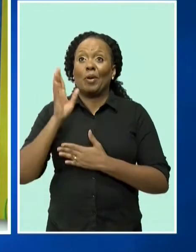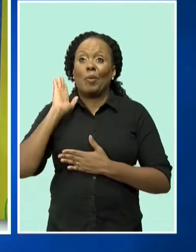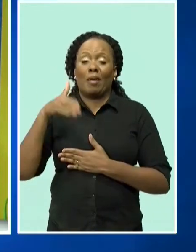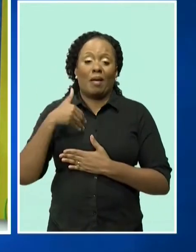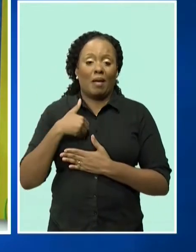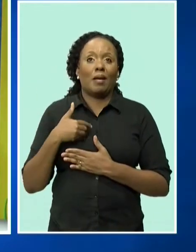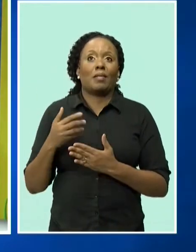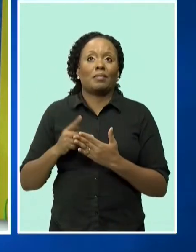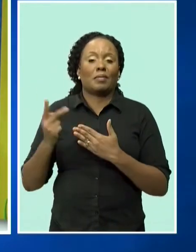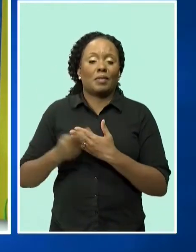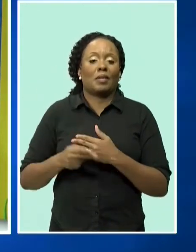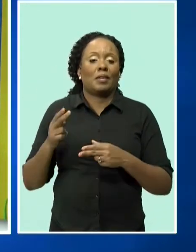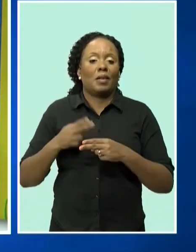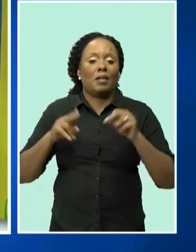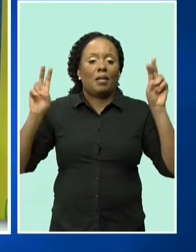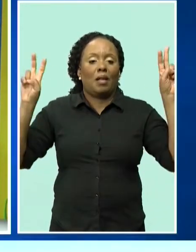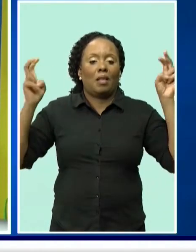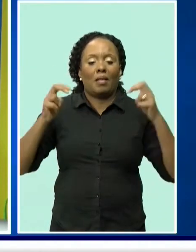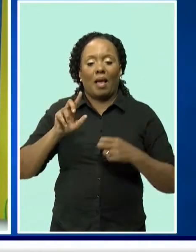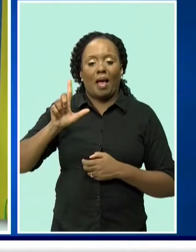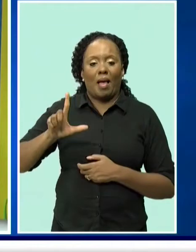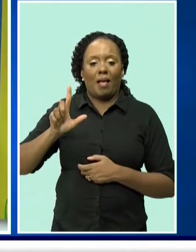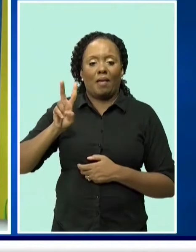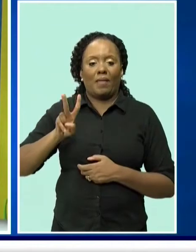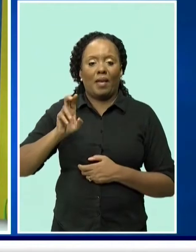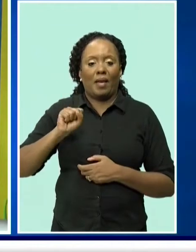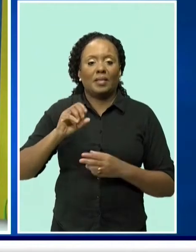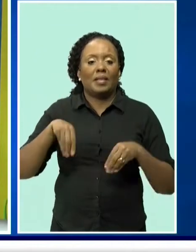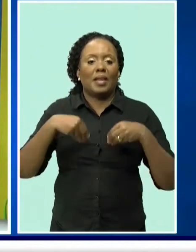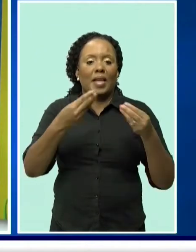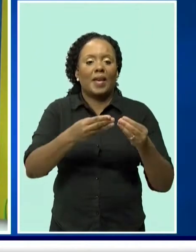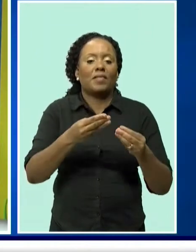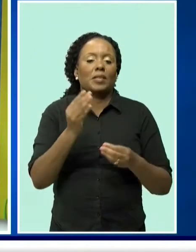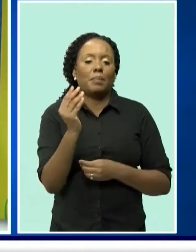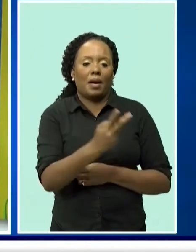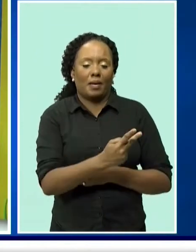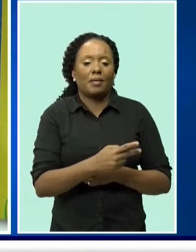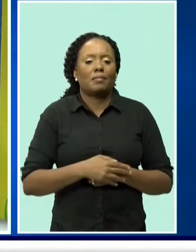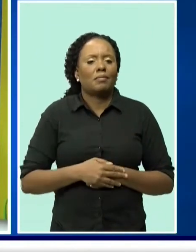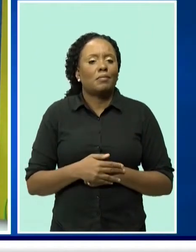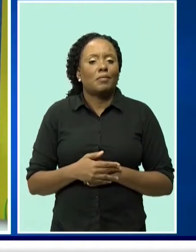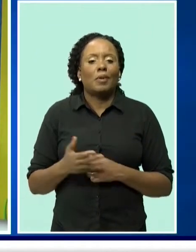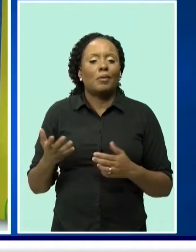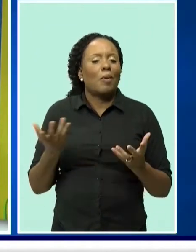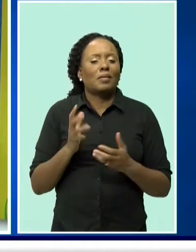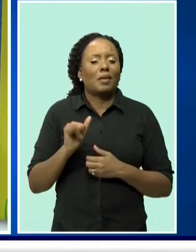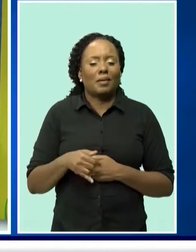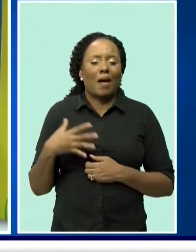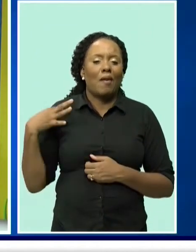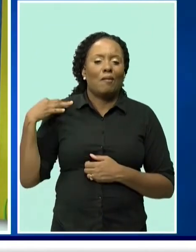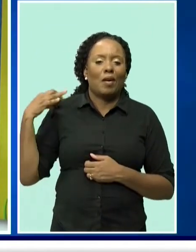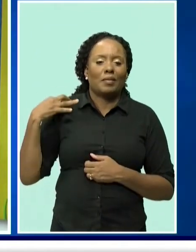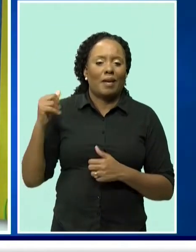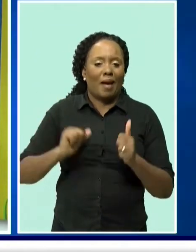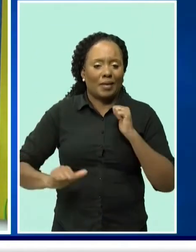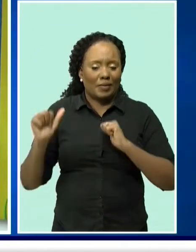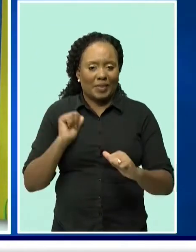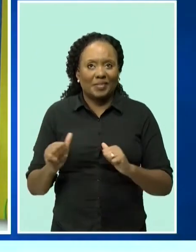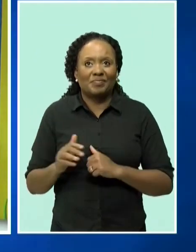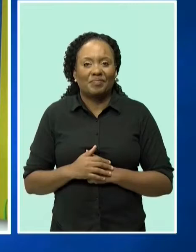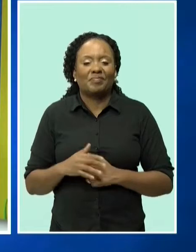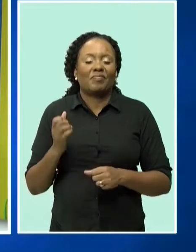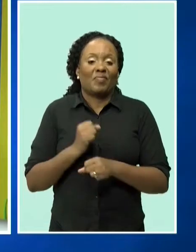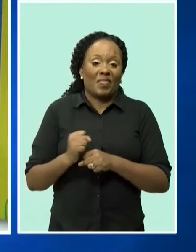called LVS Gives Back, where we try to encourage students to be involved in voluntary activities. Next year, we will be seeking to